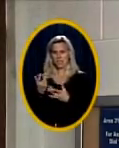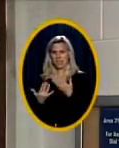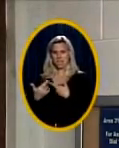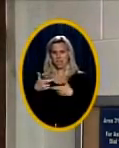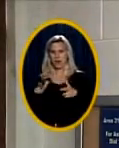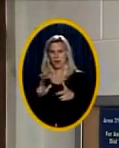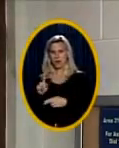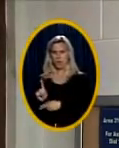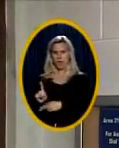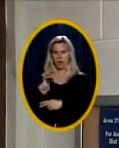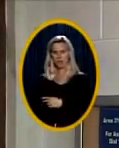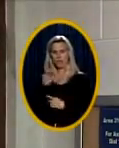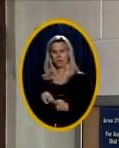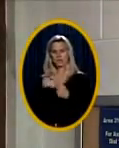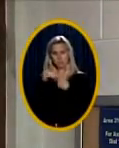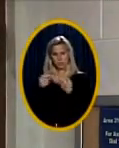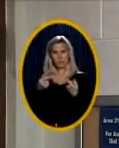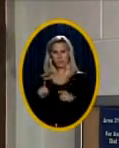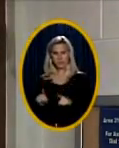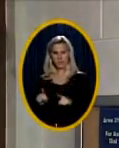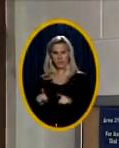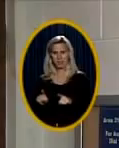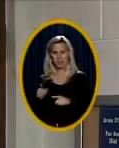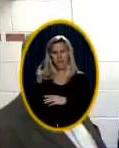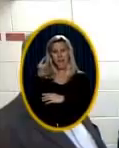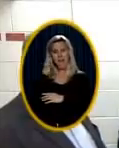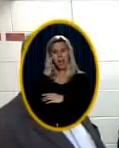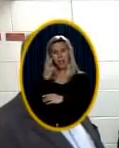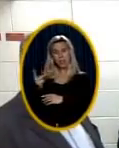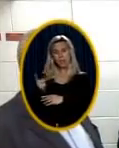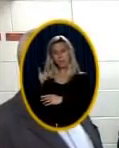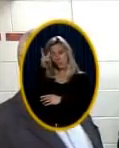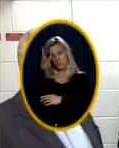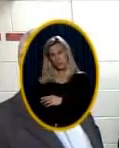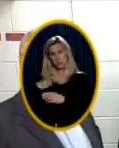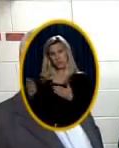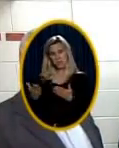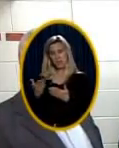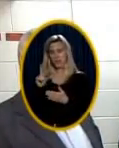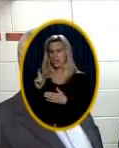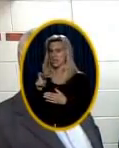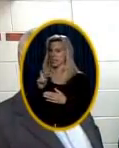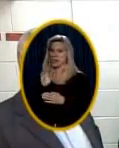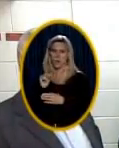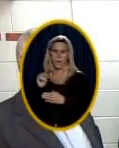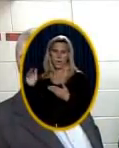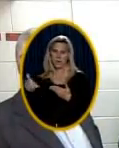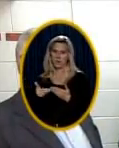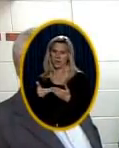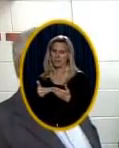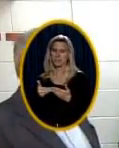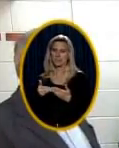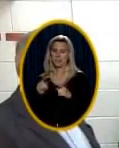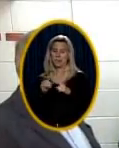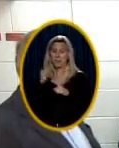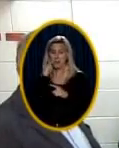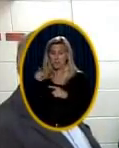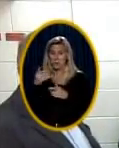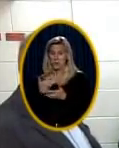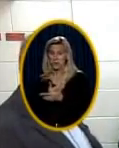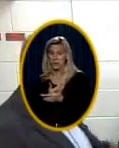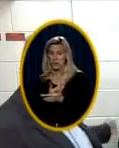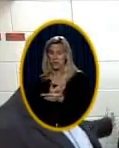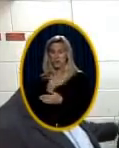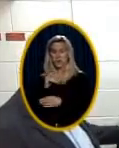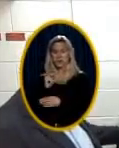Room 1 for a very special event. I think the two gentlemen next to me need no introduction, but in case you're a new employee, you might not